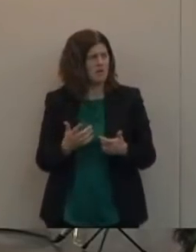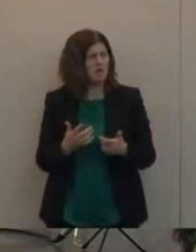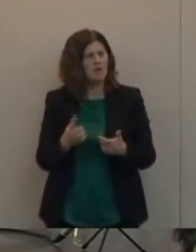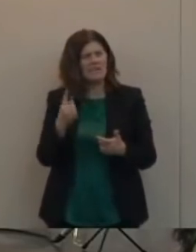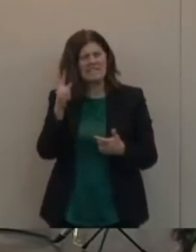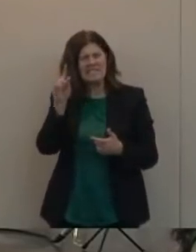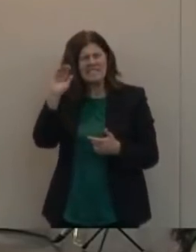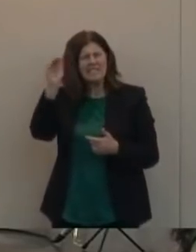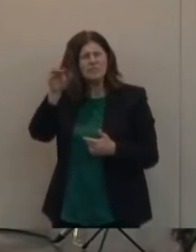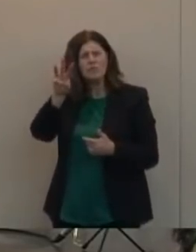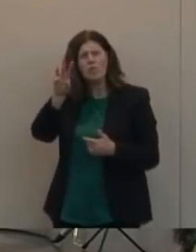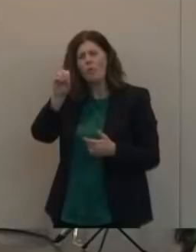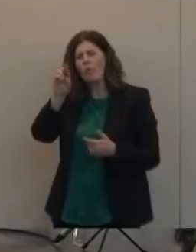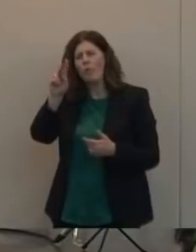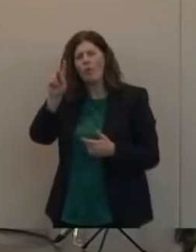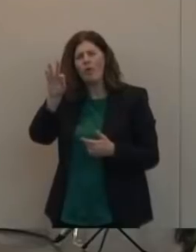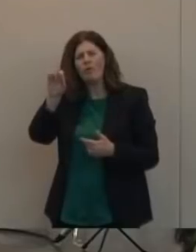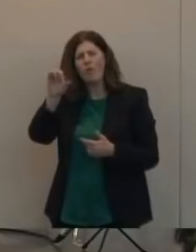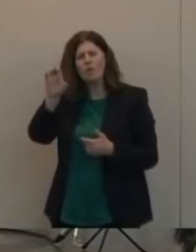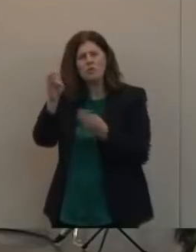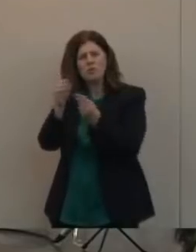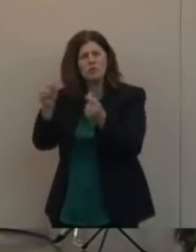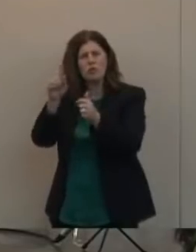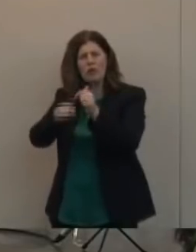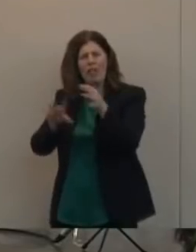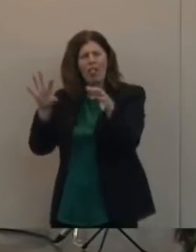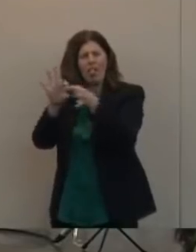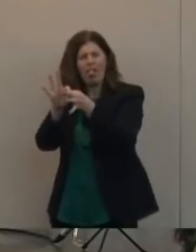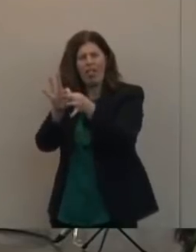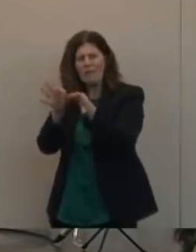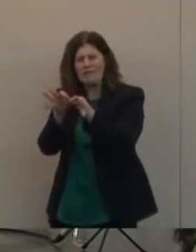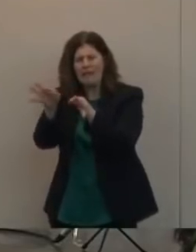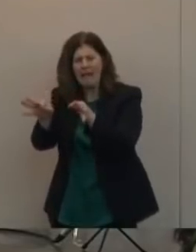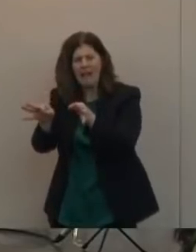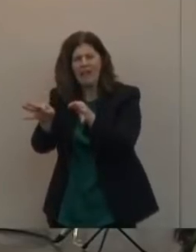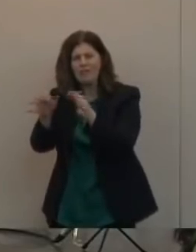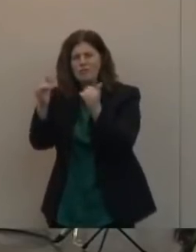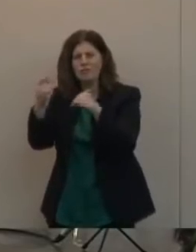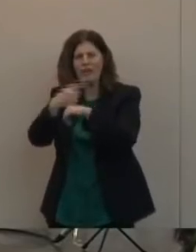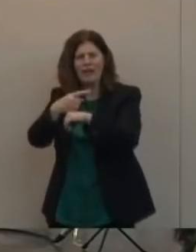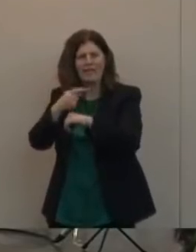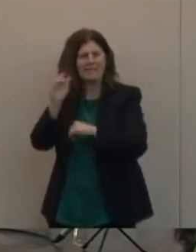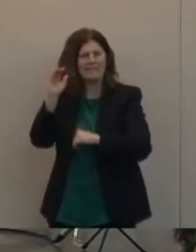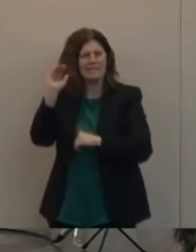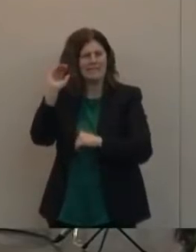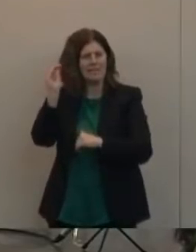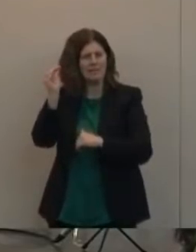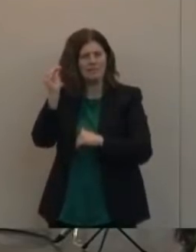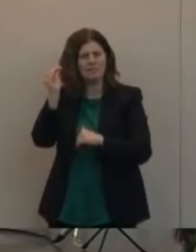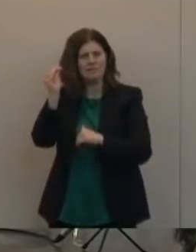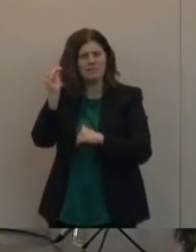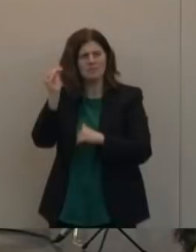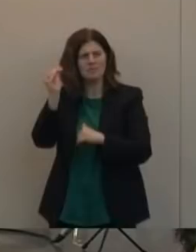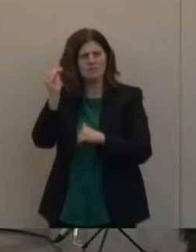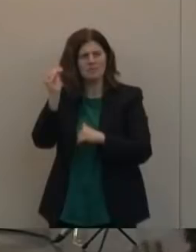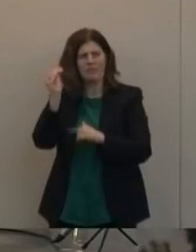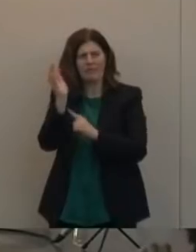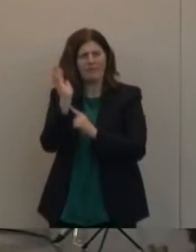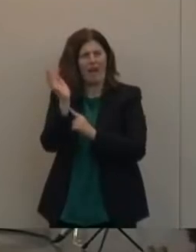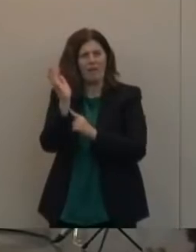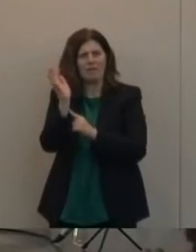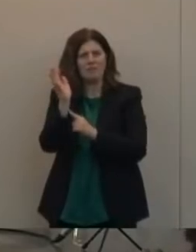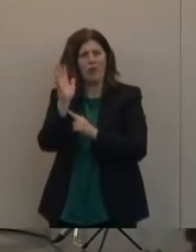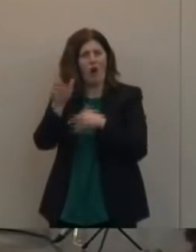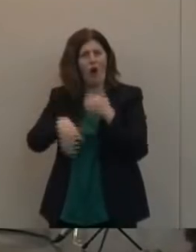some difficulty getting that link to work. It was delayed for a day, and then today, at least according to folks on Twitter, within about 5 minutes,